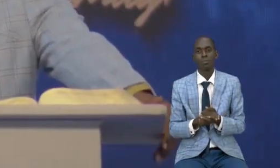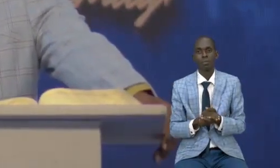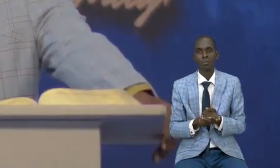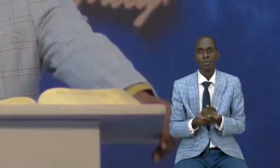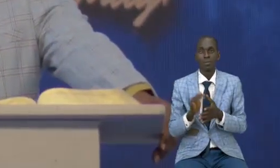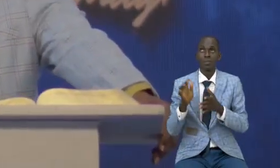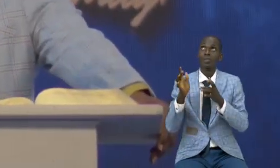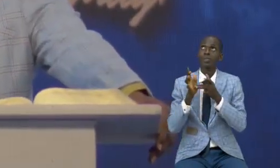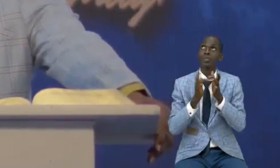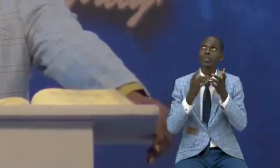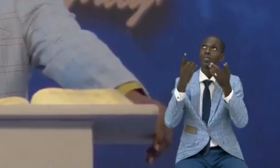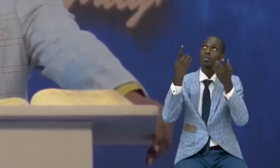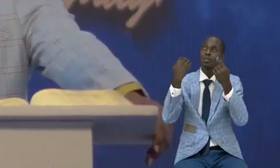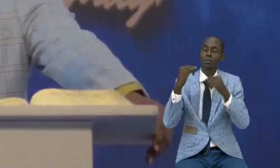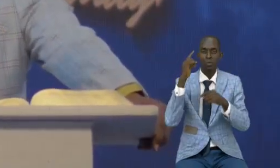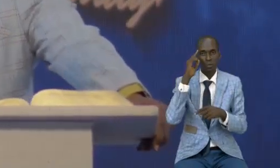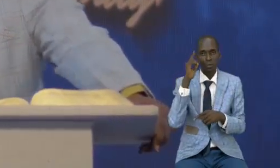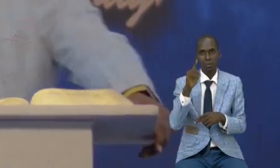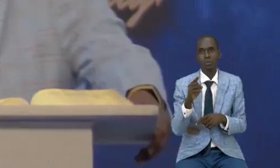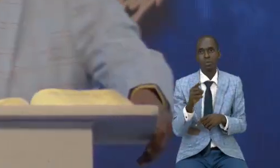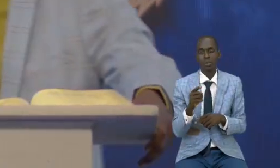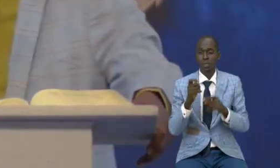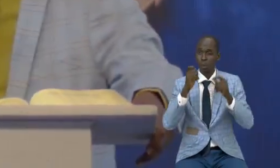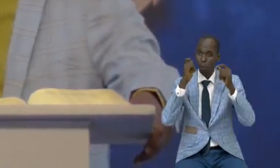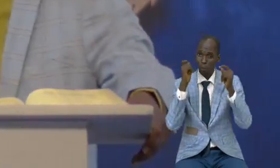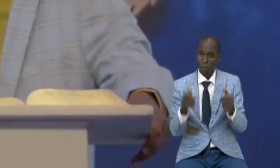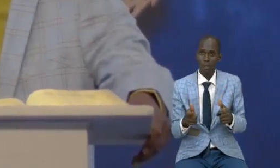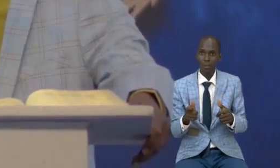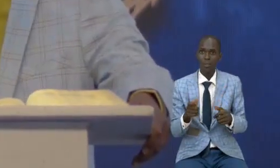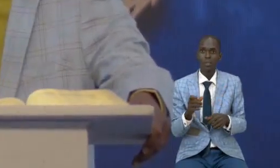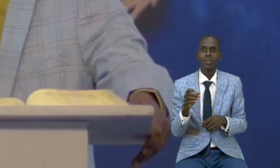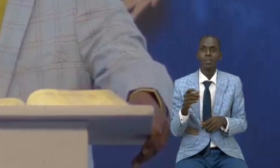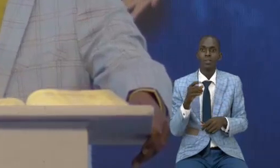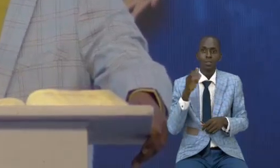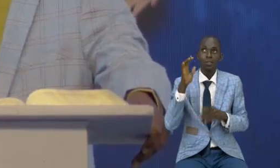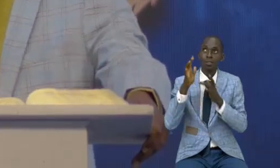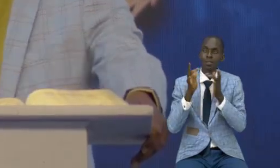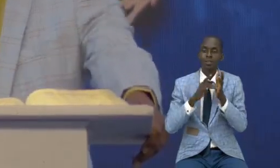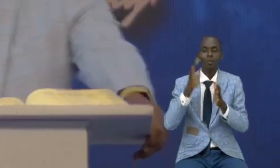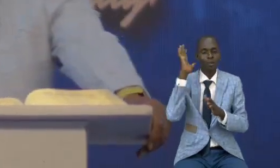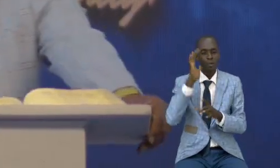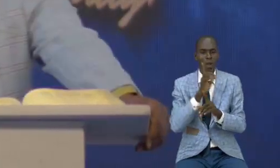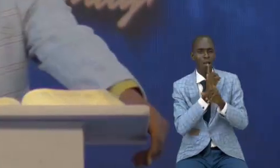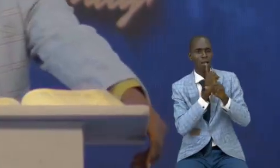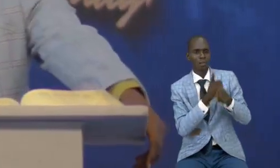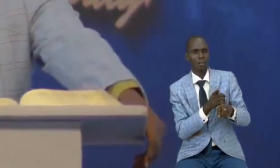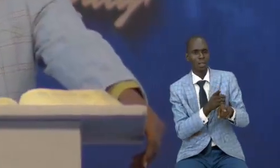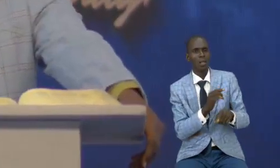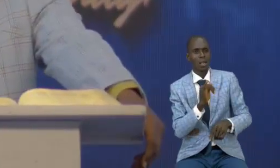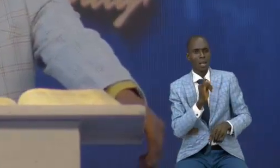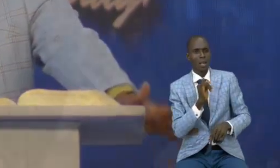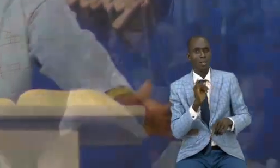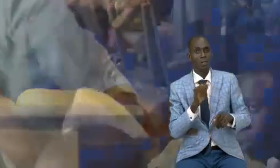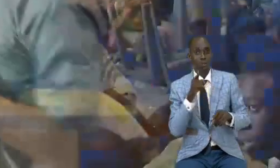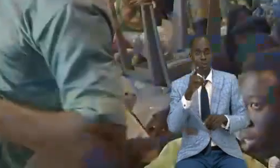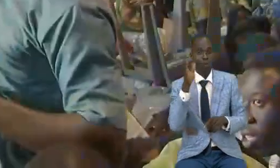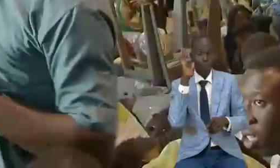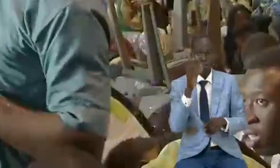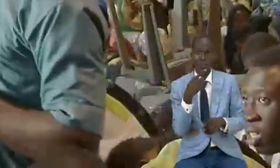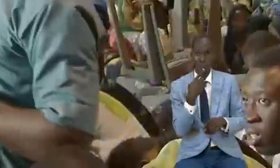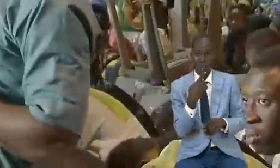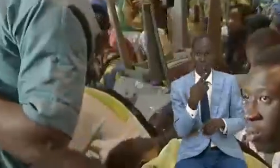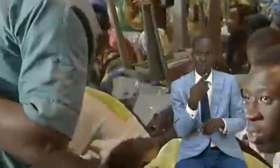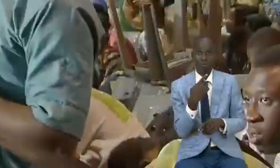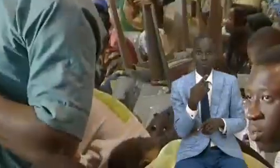coming. Immediately, you'll say, I will. And it will save you. It will forgive